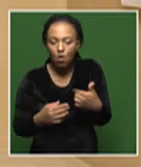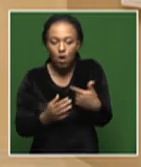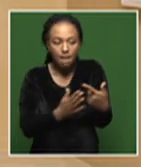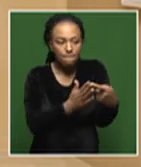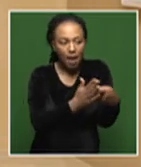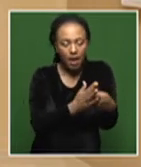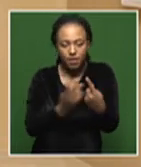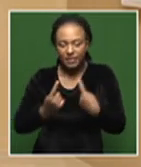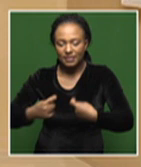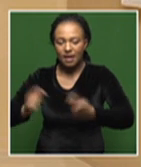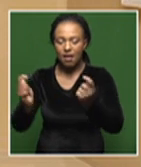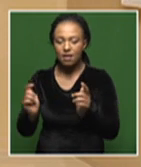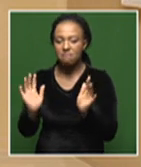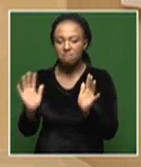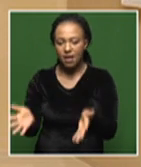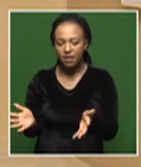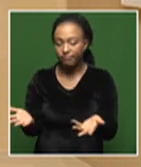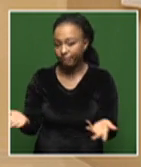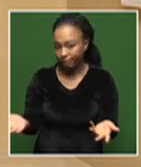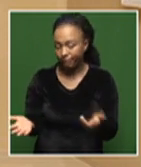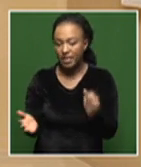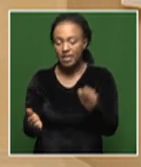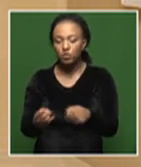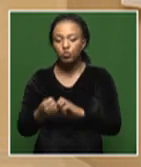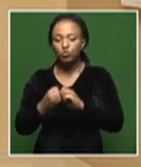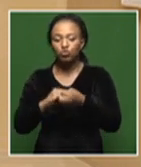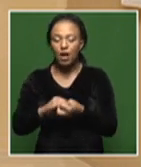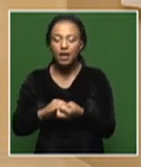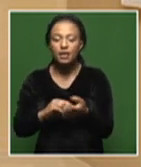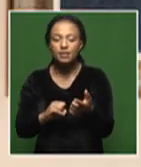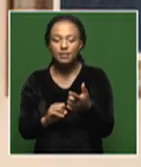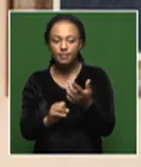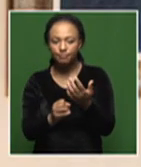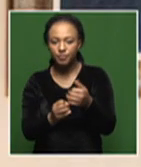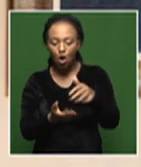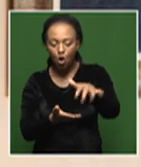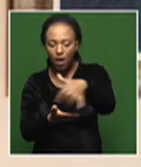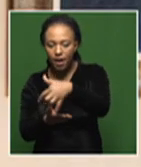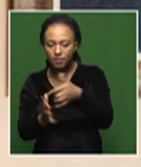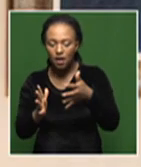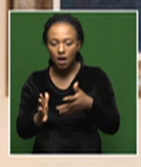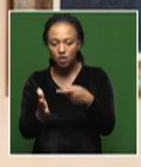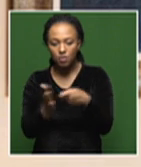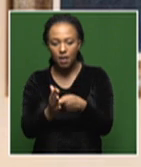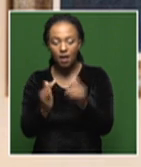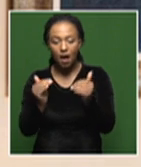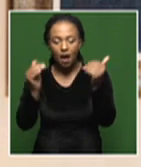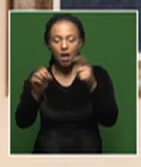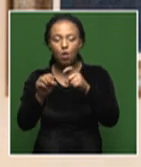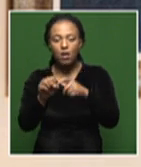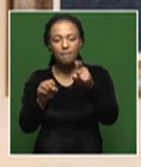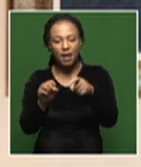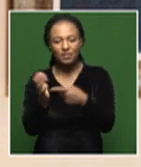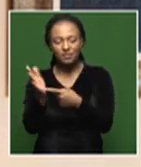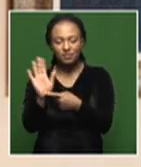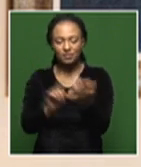platform. And while we always try and convince collectors to put high quality works into the market,